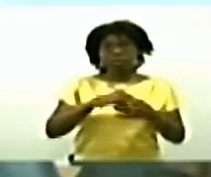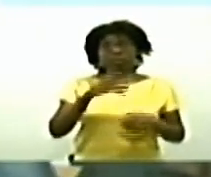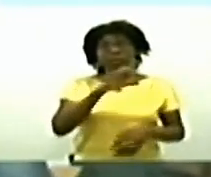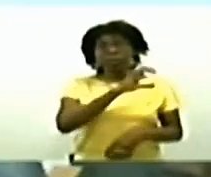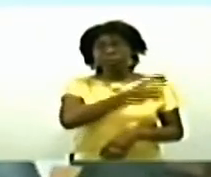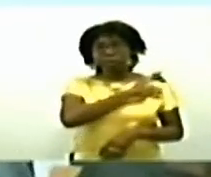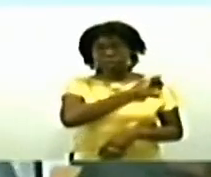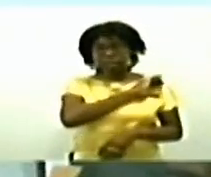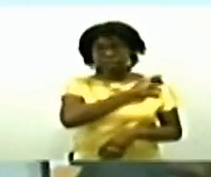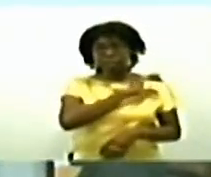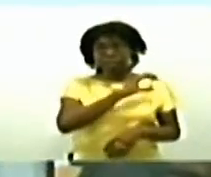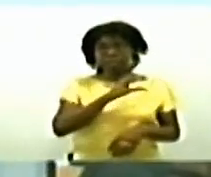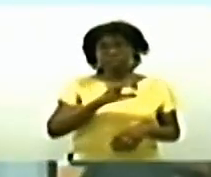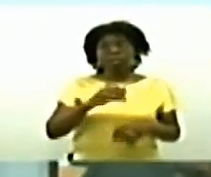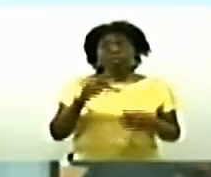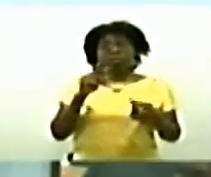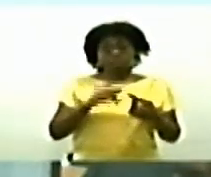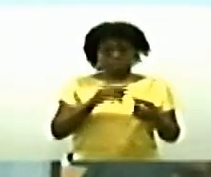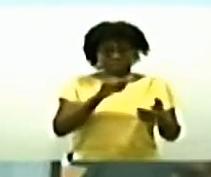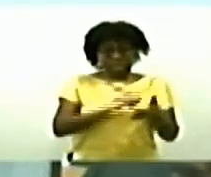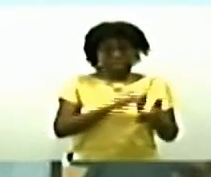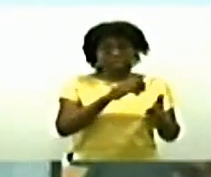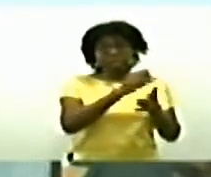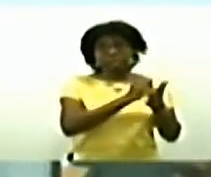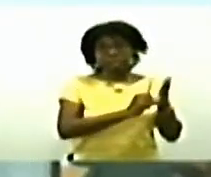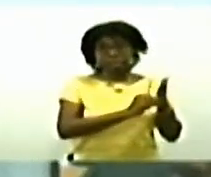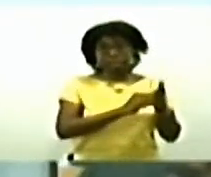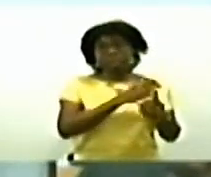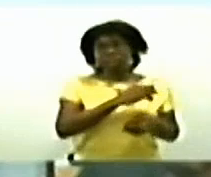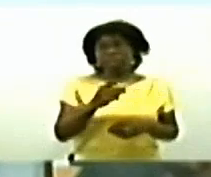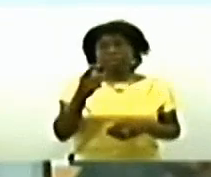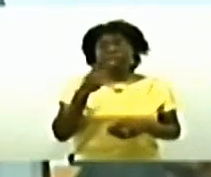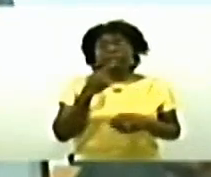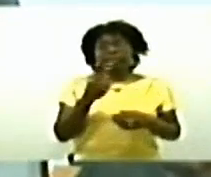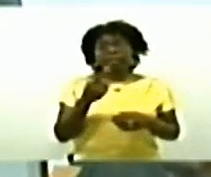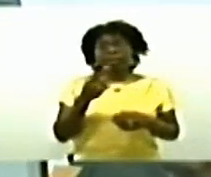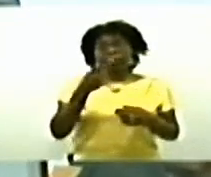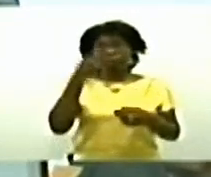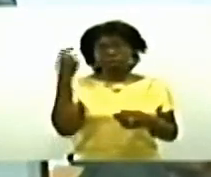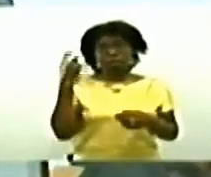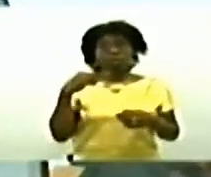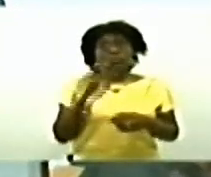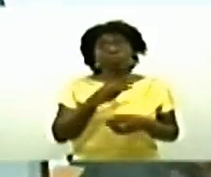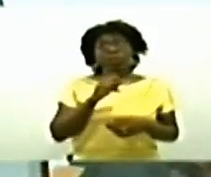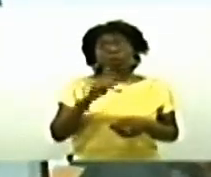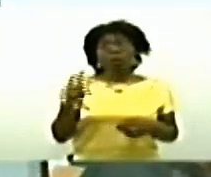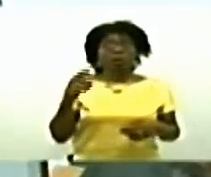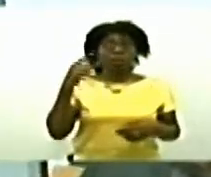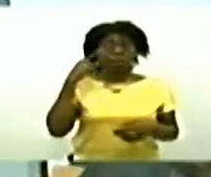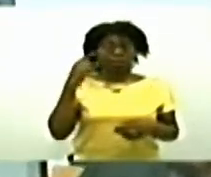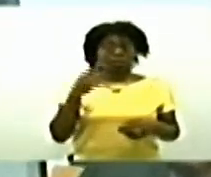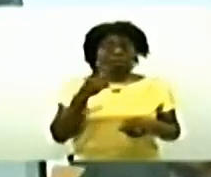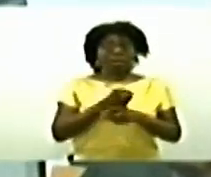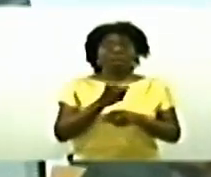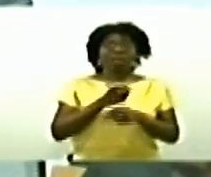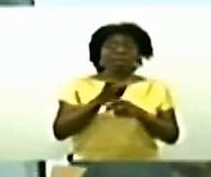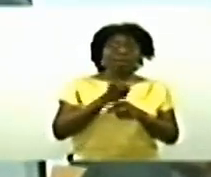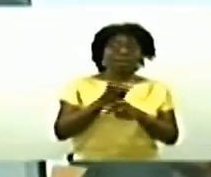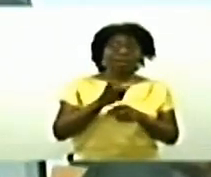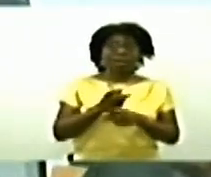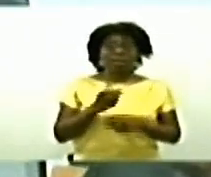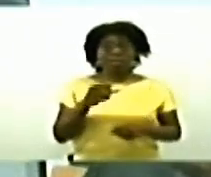force pursuant to this section. And I'm saying it because we all took it as a big joke. The gentleman